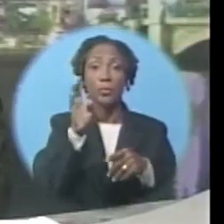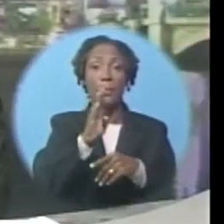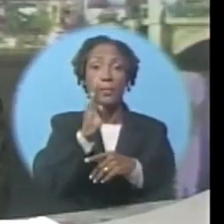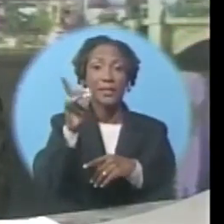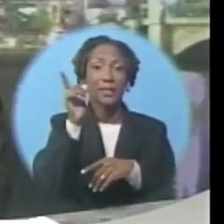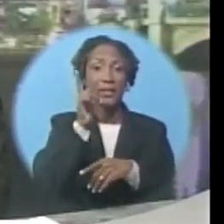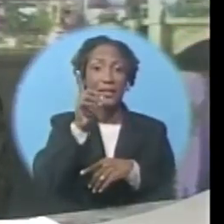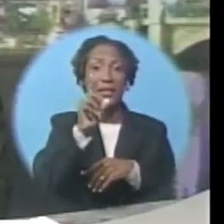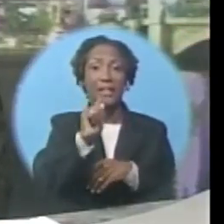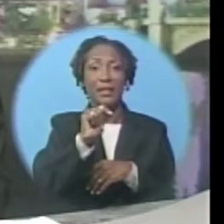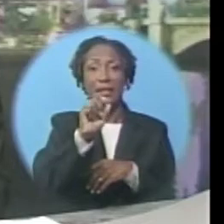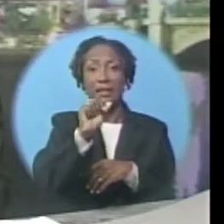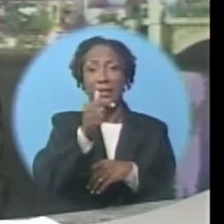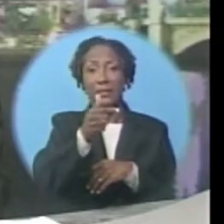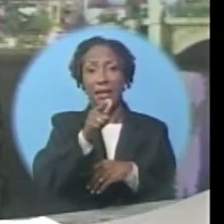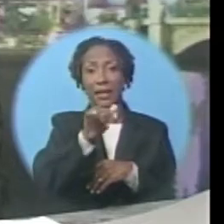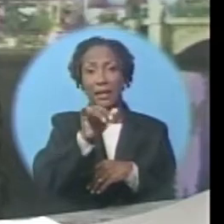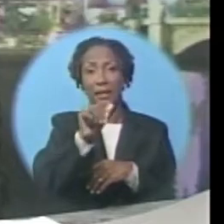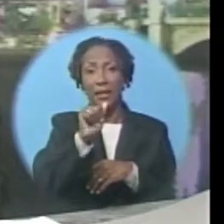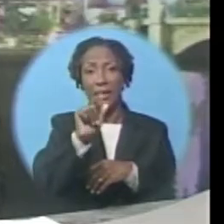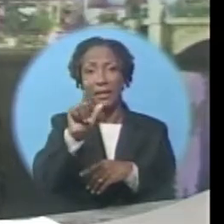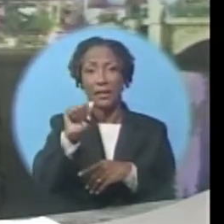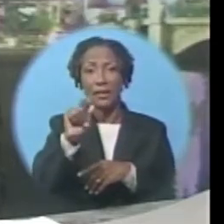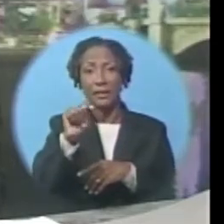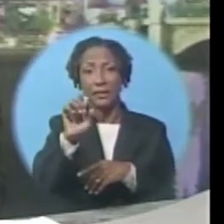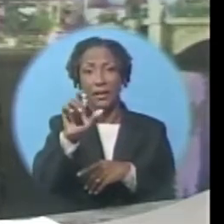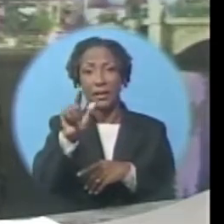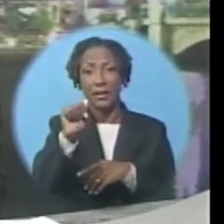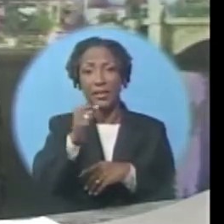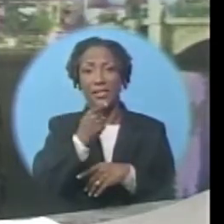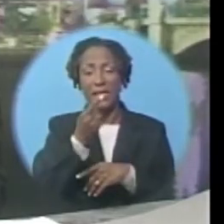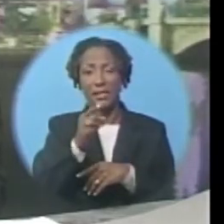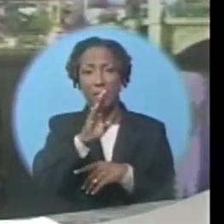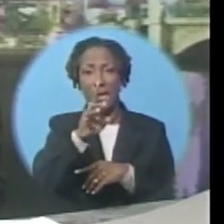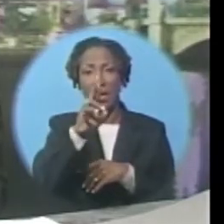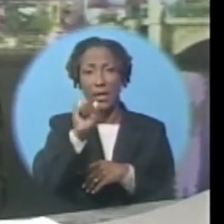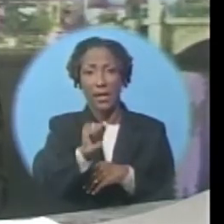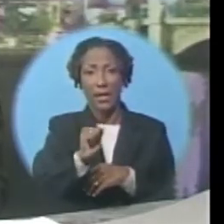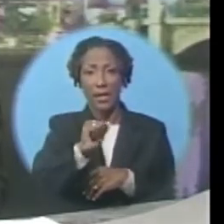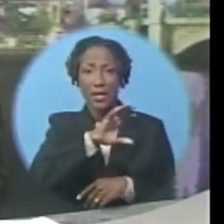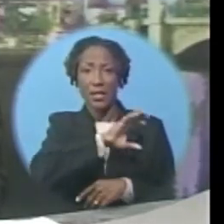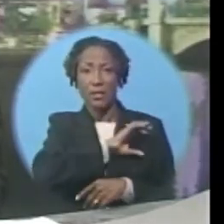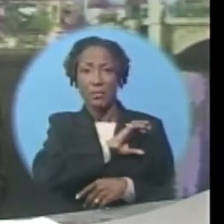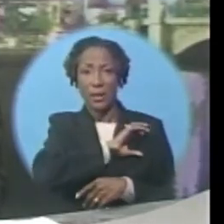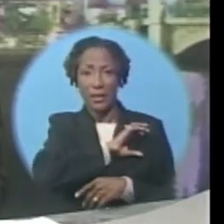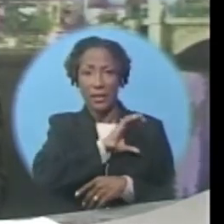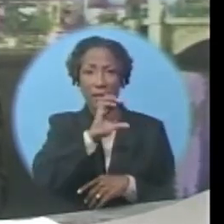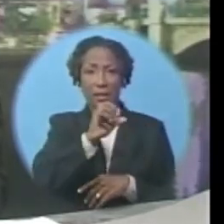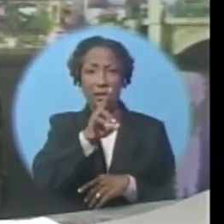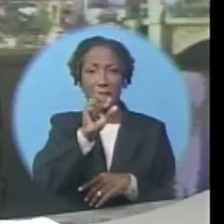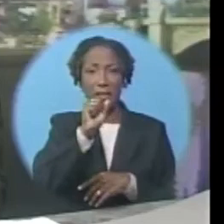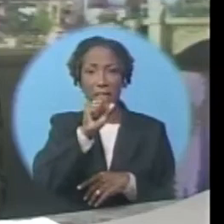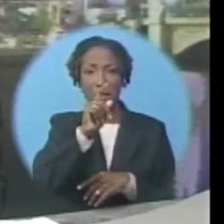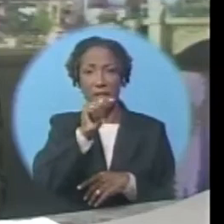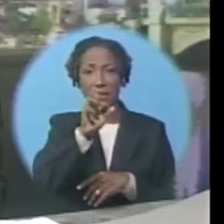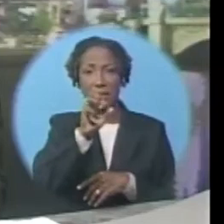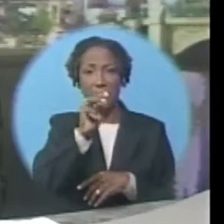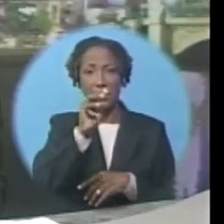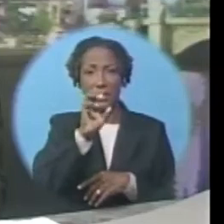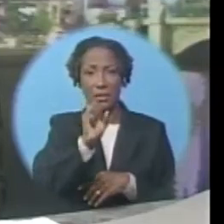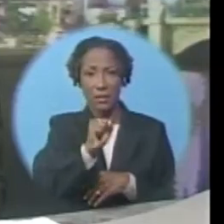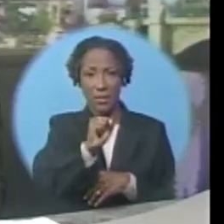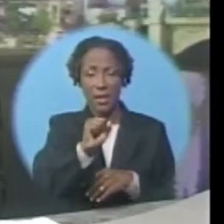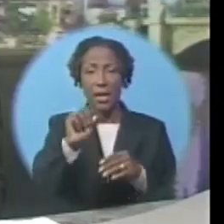Linda Tagliatella says the BRA, along with the Royal Barbados Police Force, the Customs Department, and the Office of the